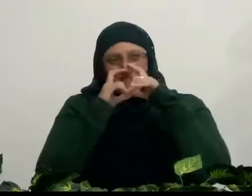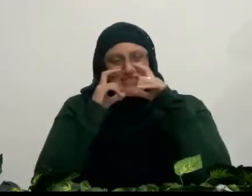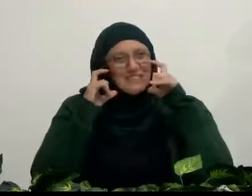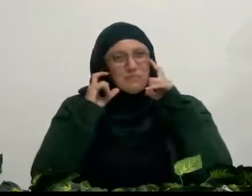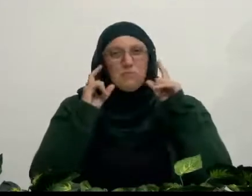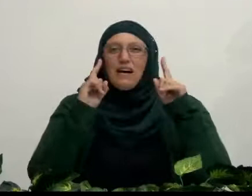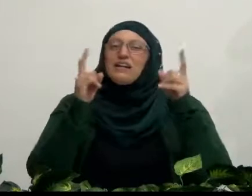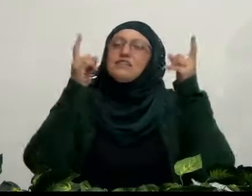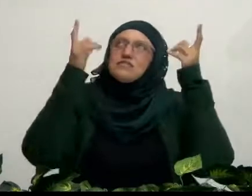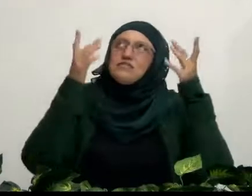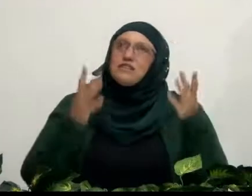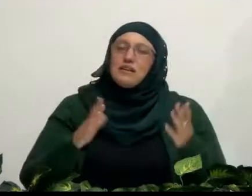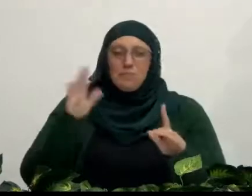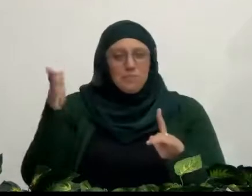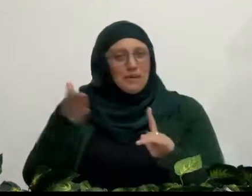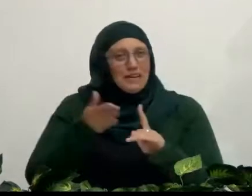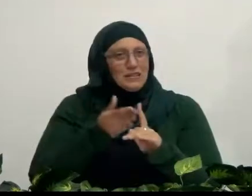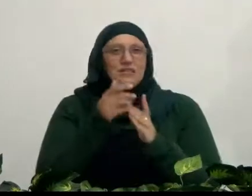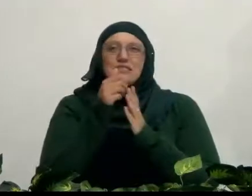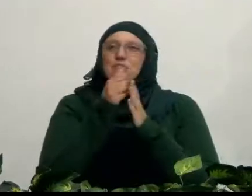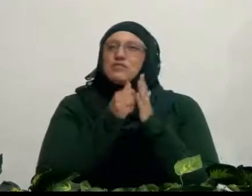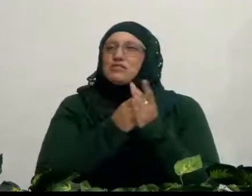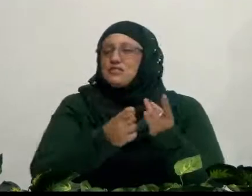inshallah, getting back to the subject itself,